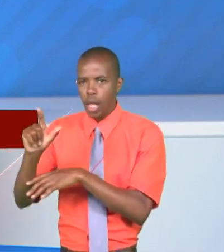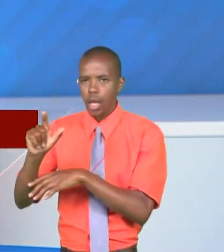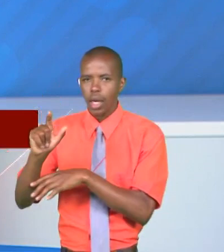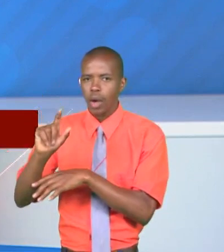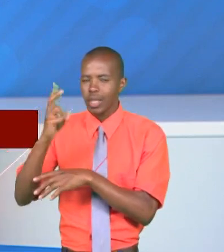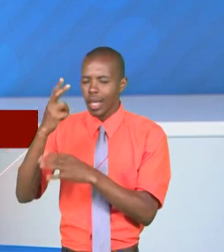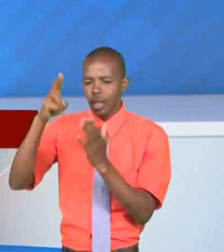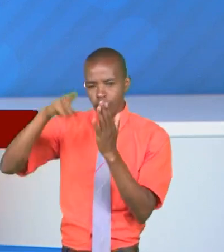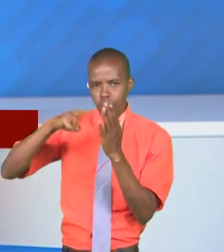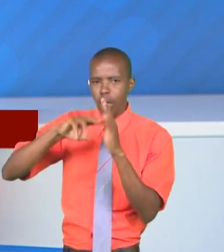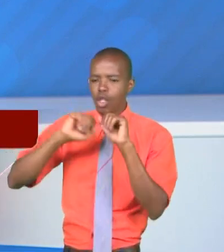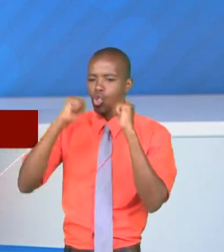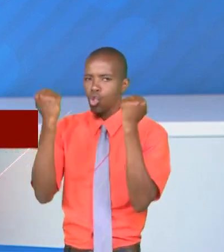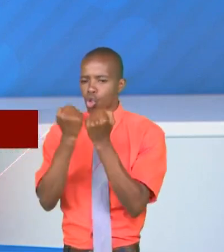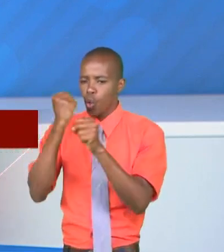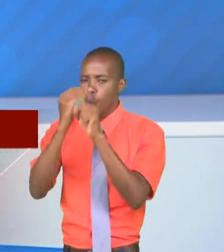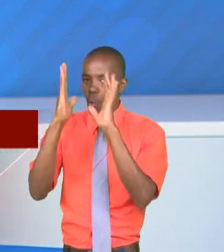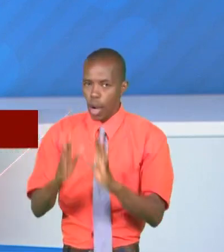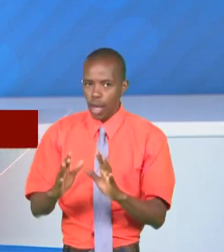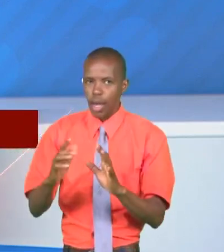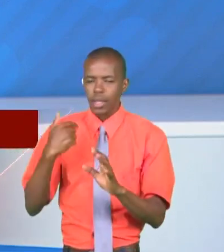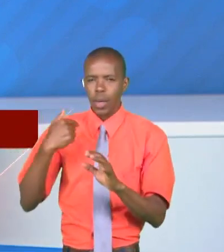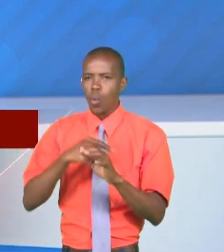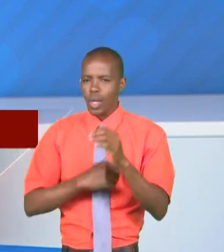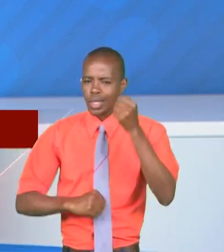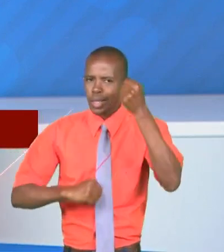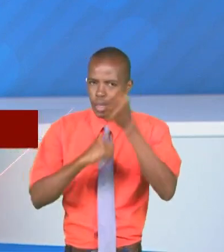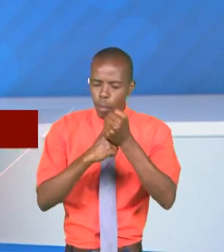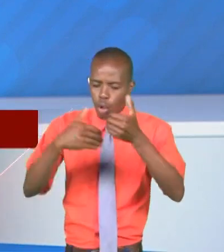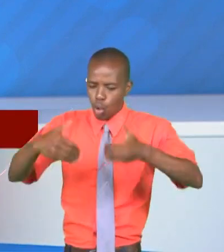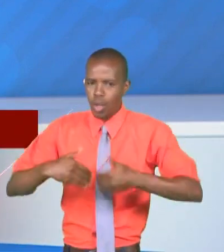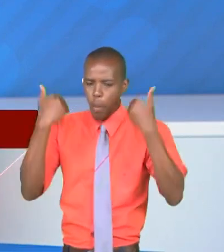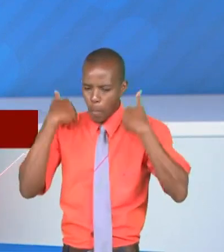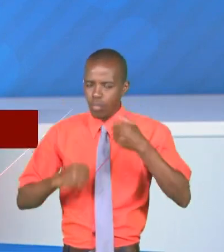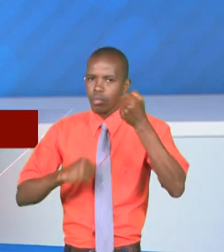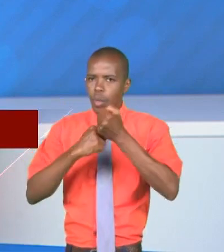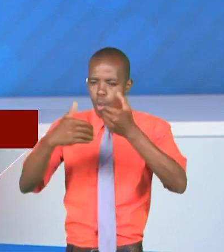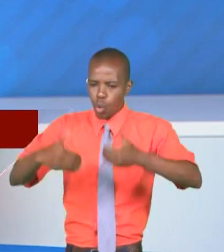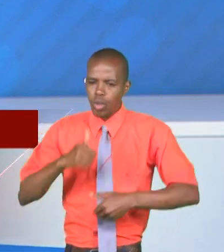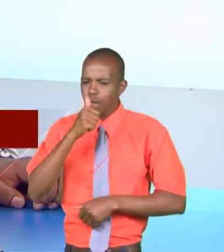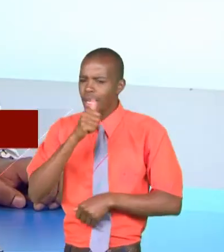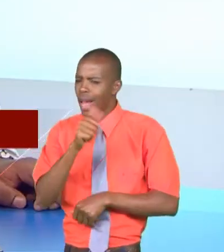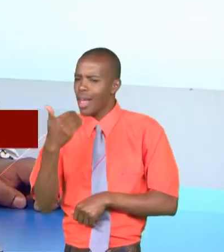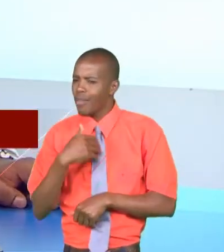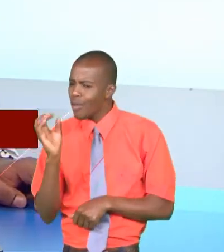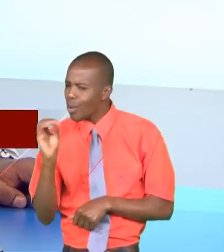reading for social workers. And we need to support youth. And I support youth. Tell me a secret. There's no other secret.